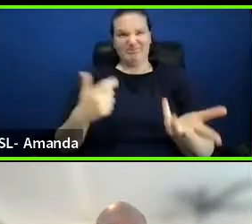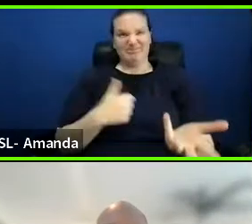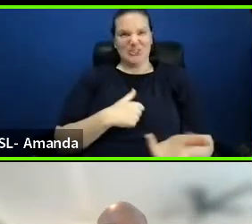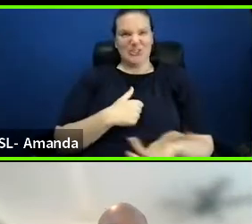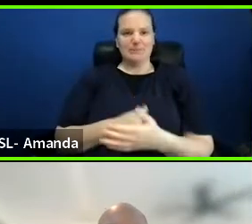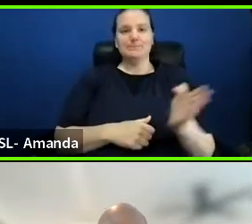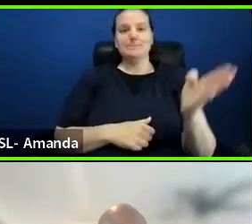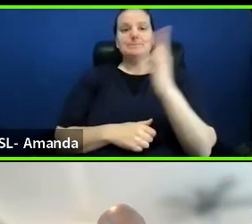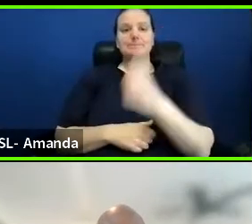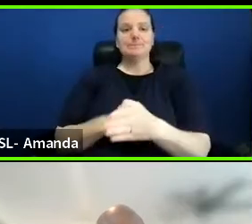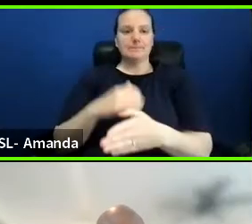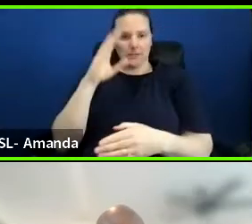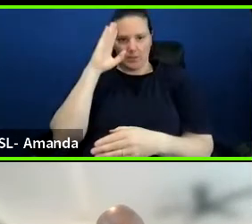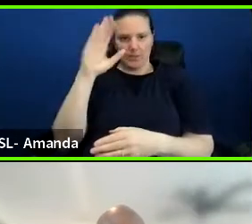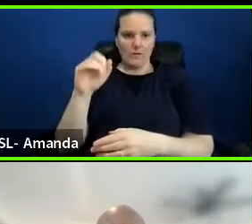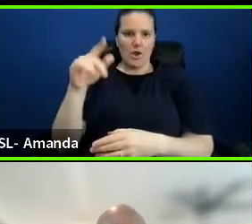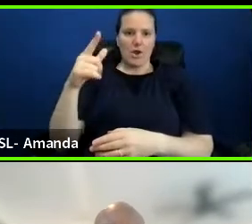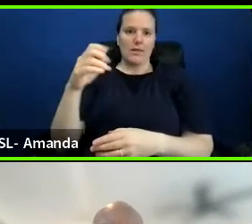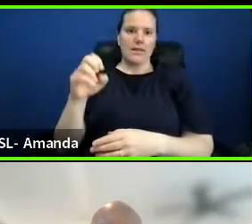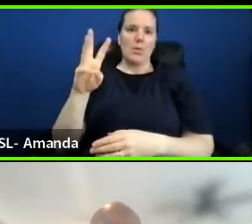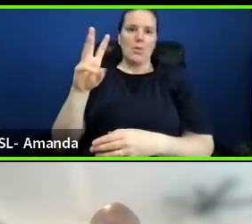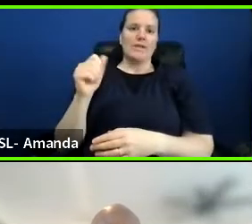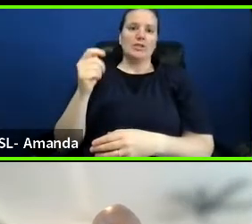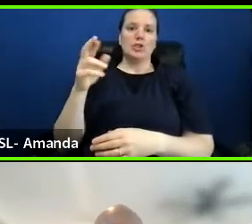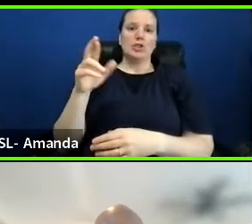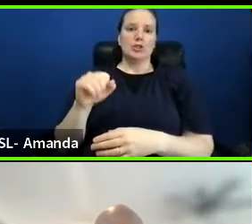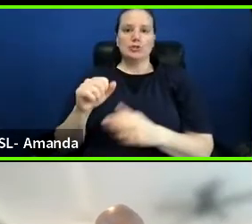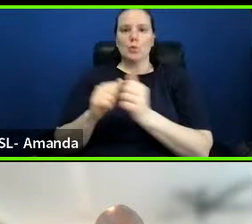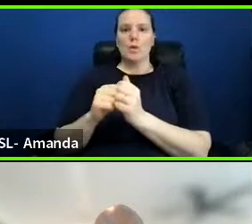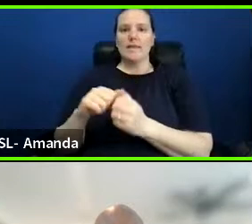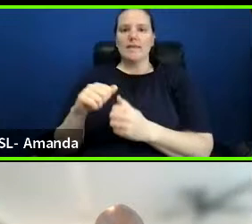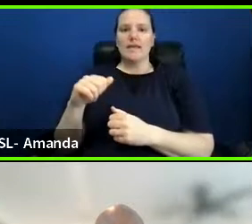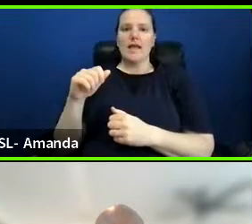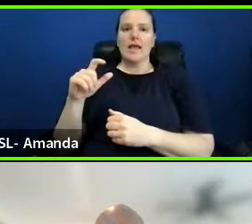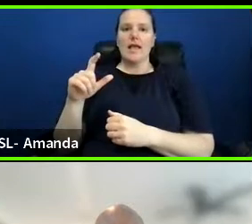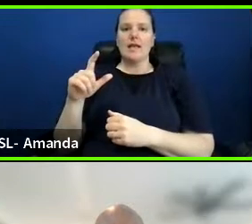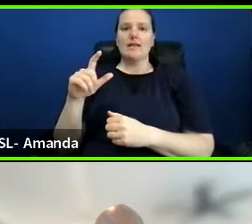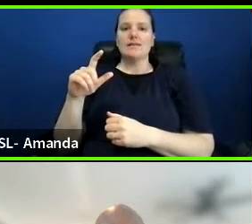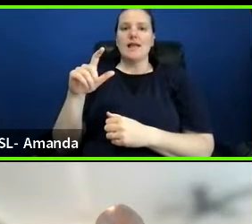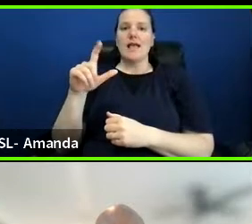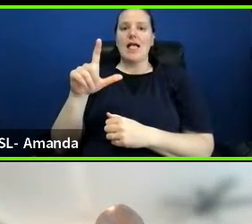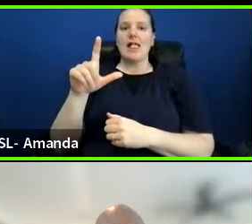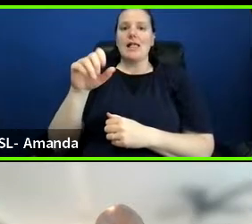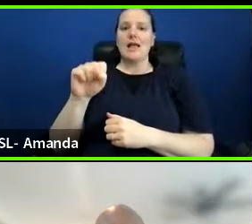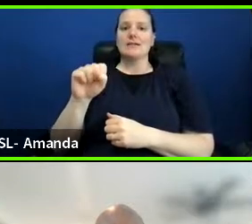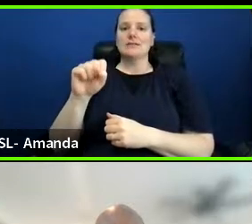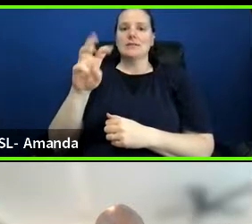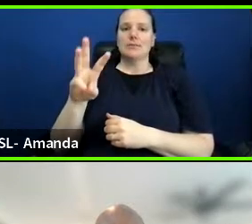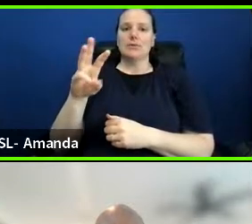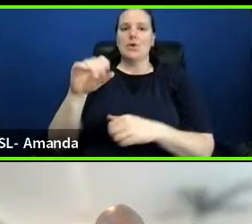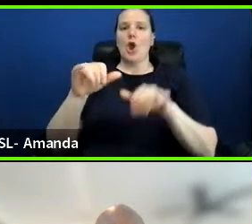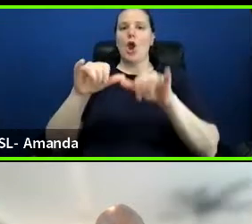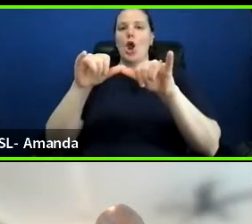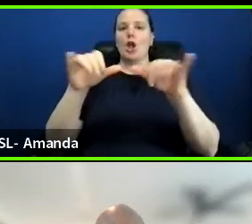Hi, everybody. I'm Farley Winters. I'm with LSW Architects. I'm an architect and associate principal at the